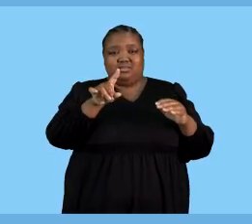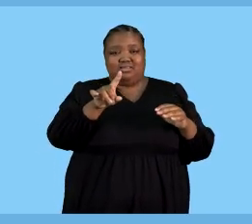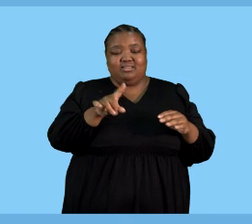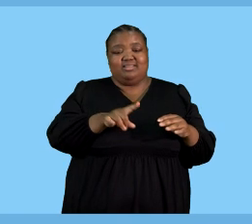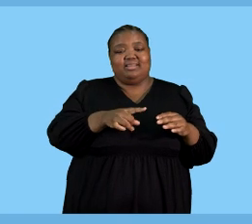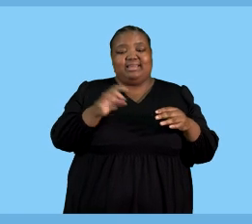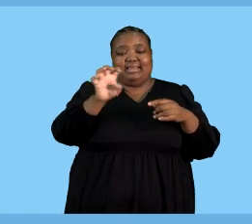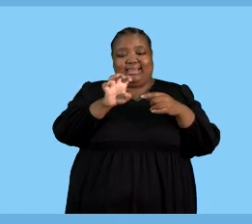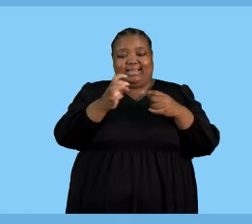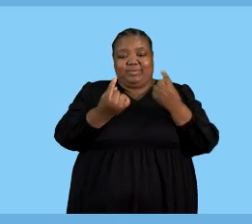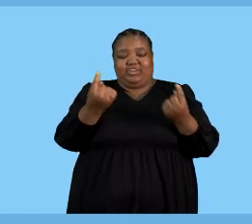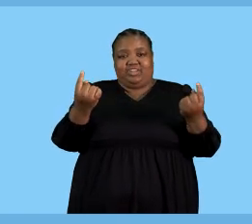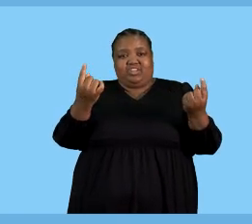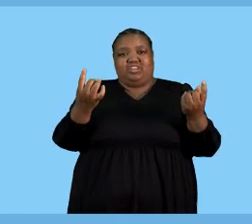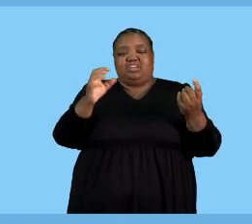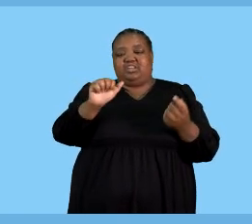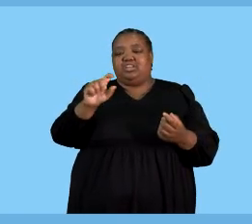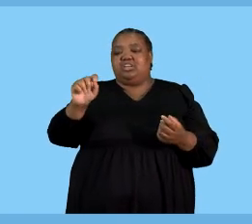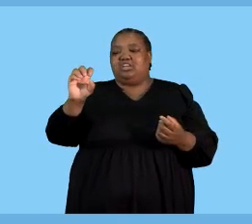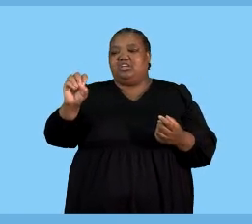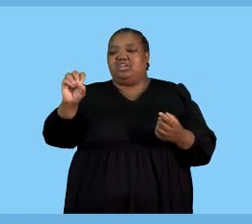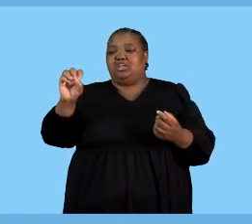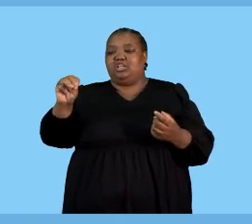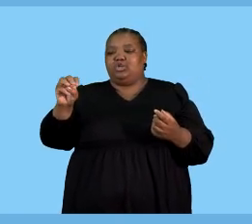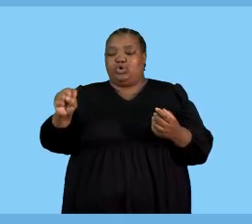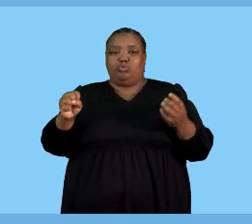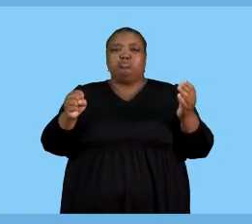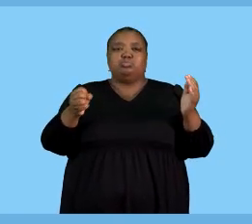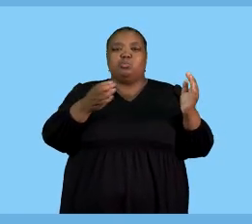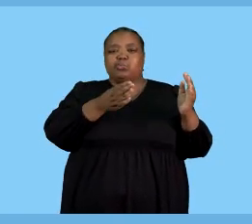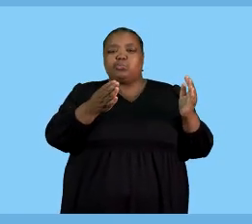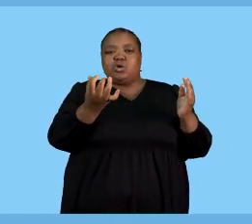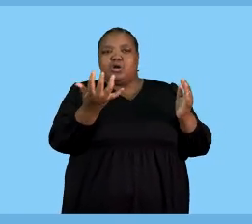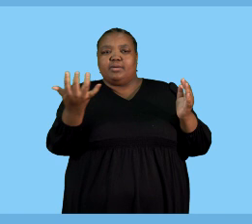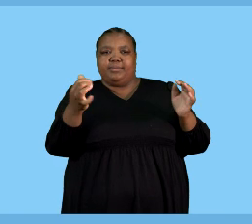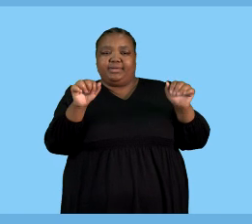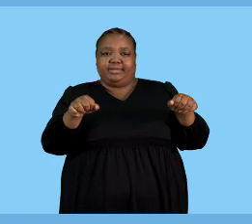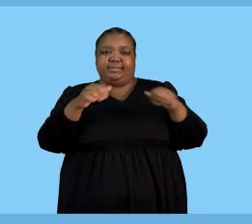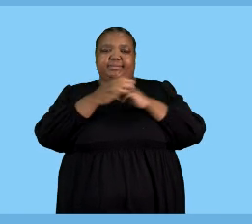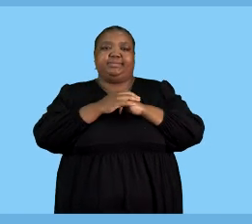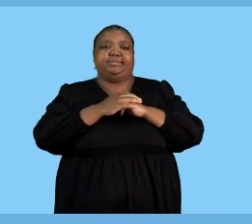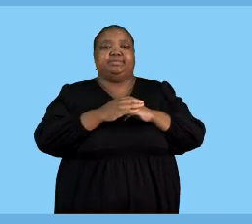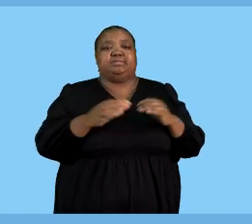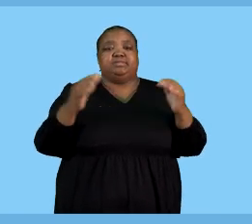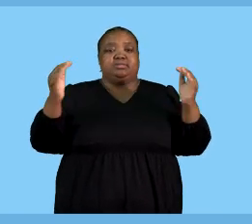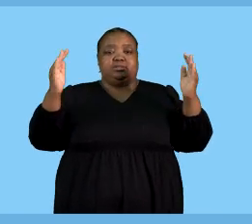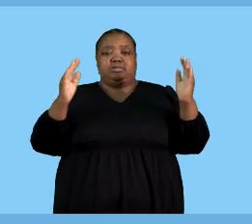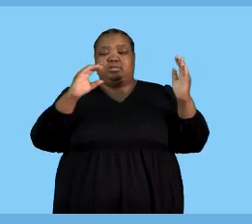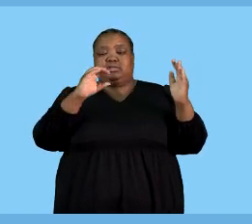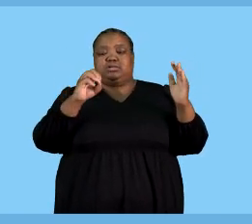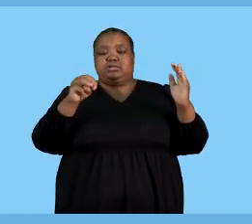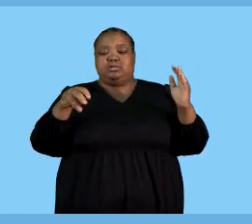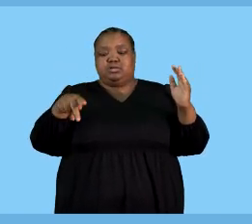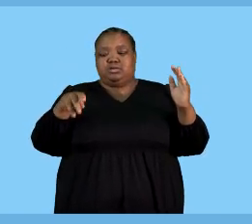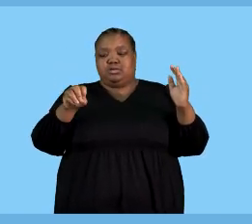many atoms of each element are present in one molecule of? So from this particular element that we have here, from this